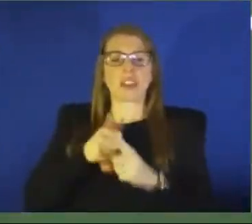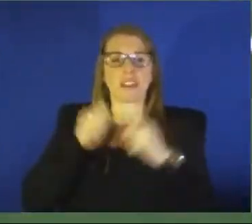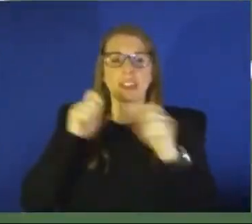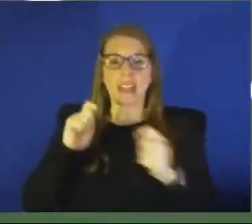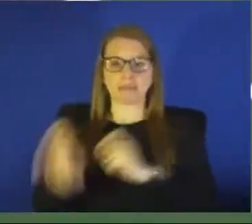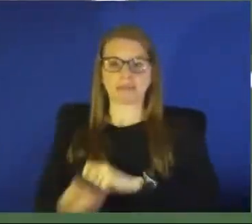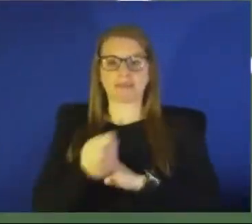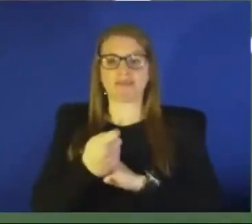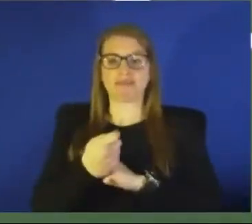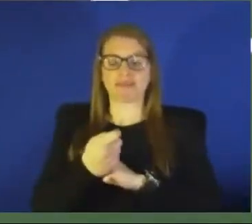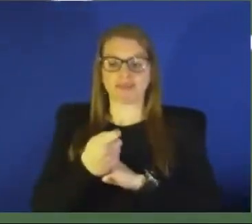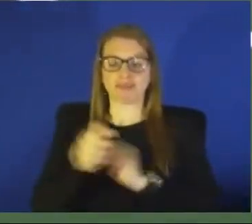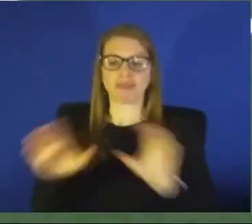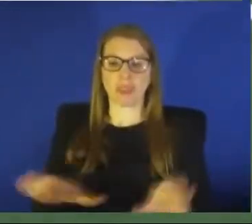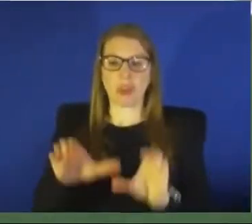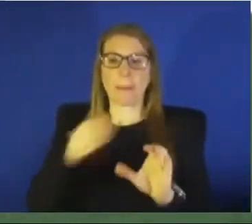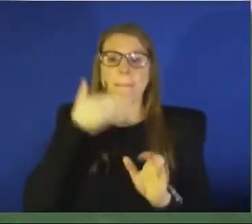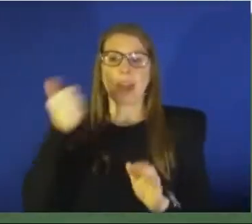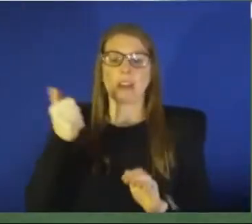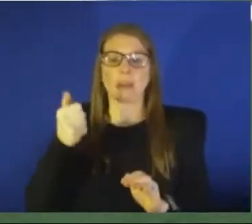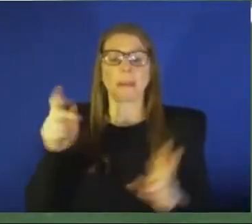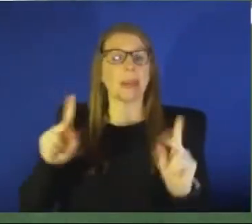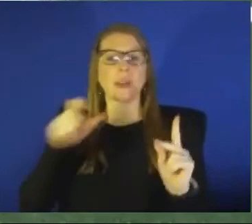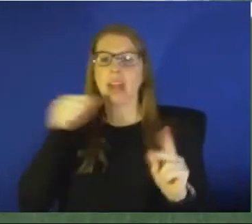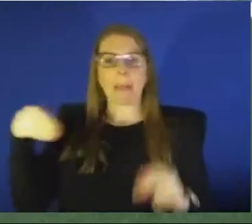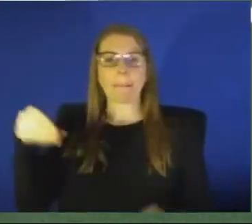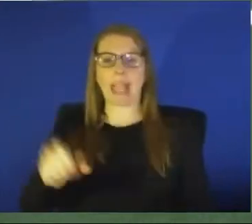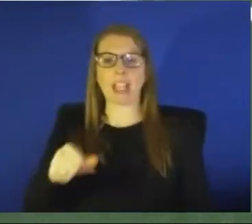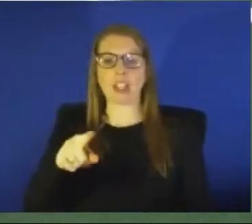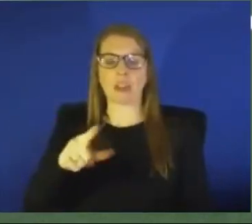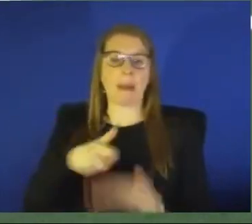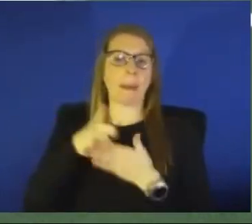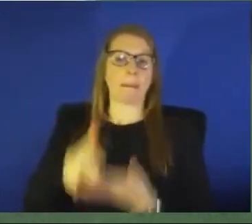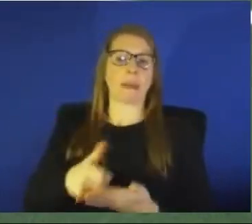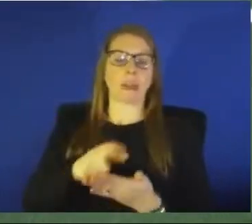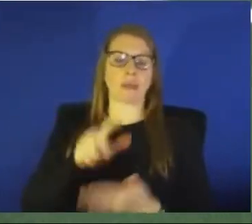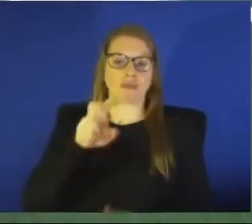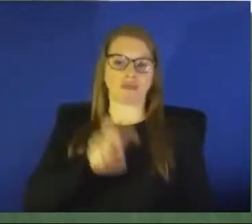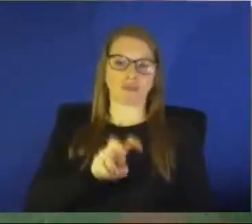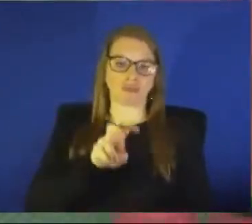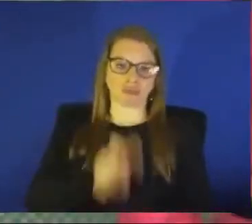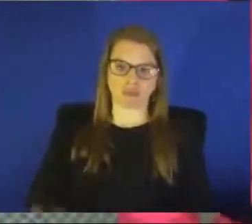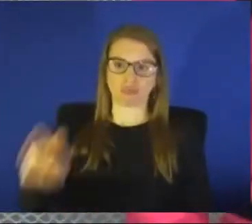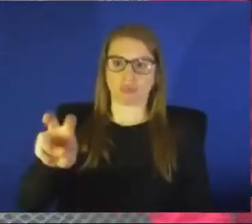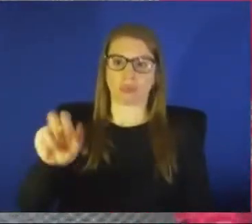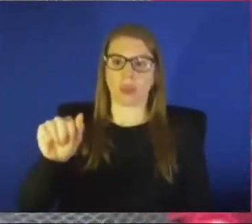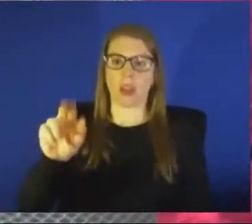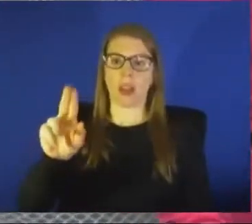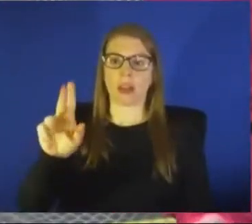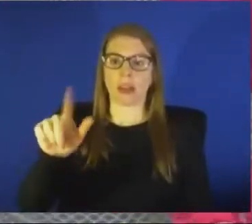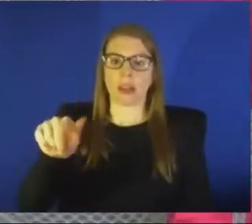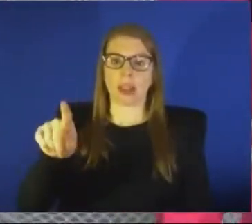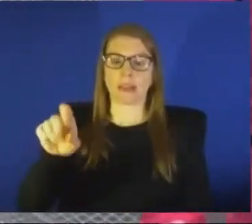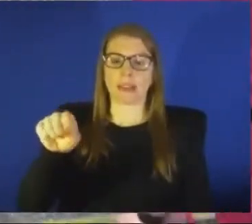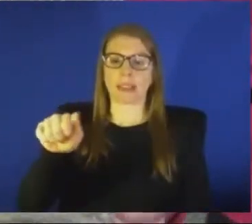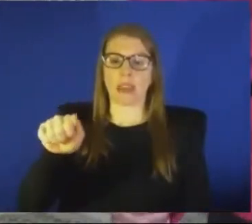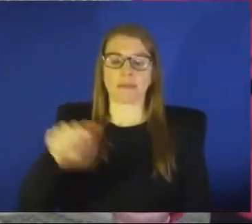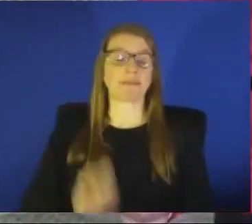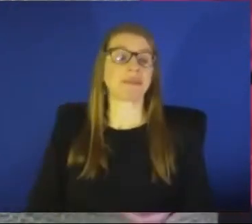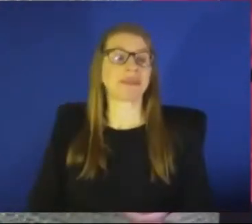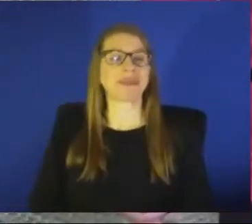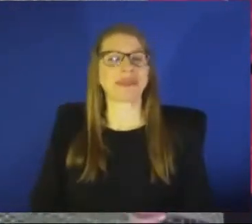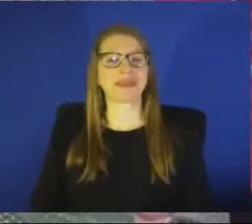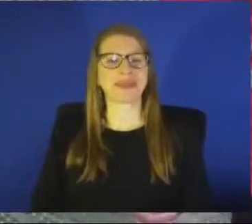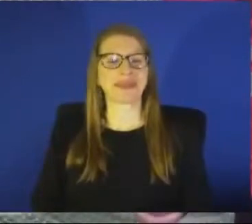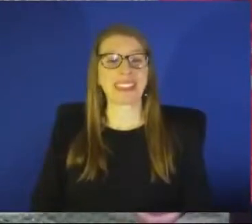paying you to help them get to Augusta? Unfortunately not. Okay, all right, because that's a big job. Okay, so can anyone partake in